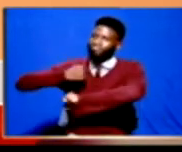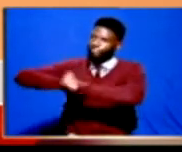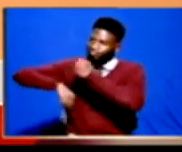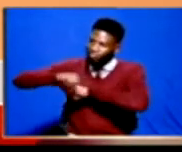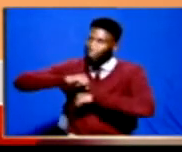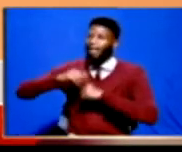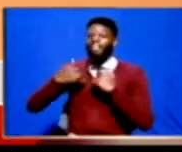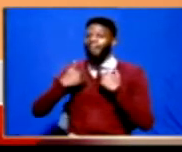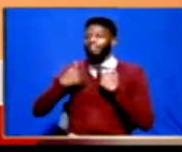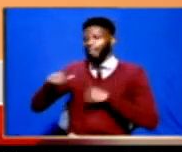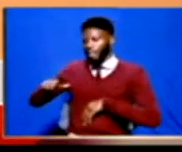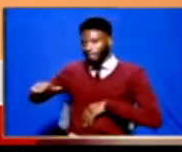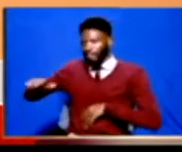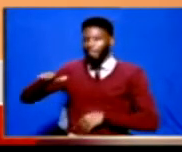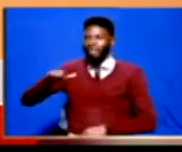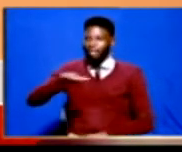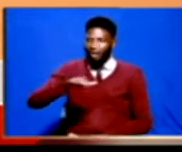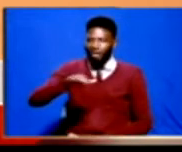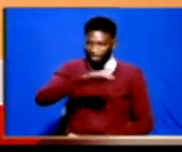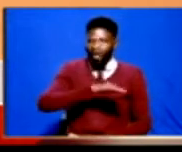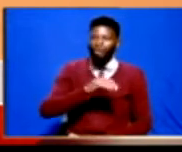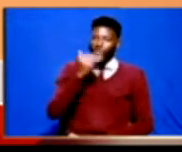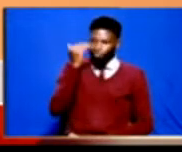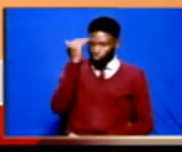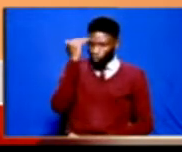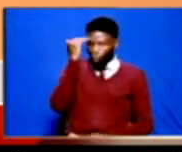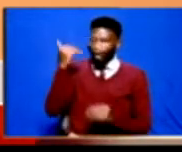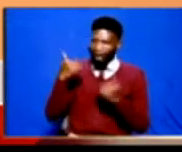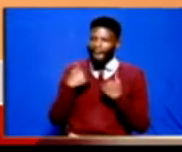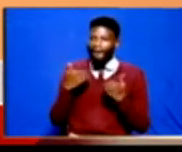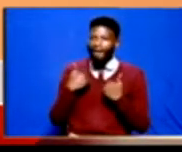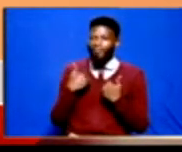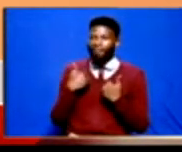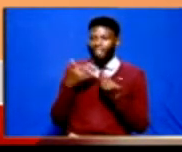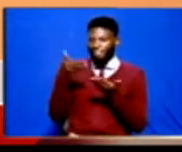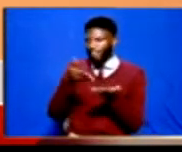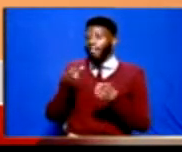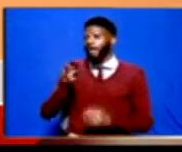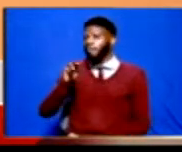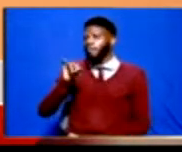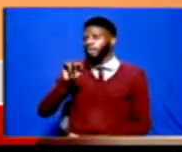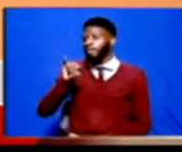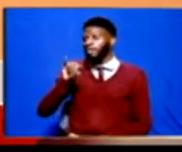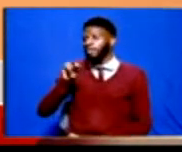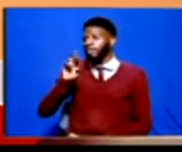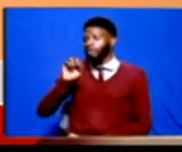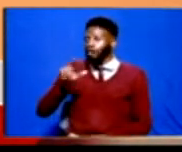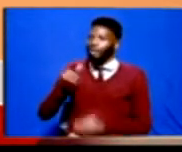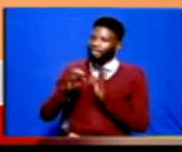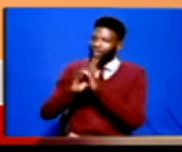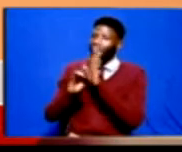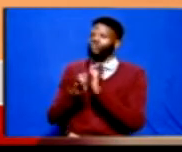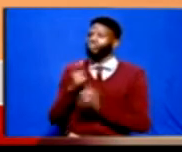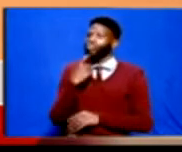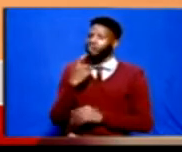there are areas that are known to have certain deposits of minerals, and we are talking about, for example, in Turkana, there are huge reservoirs of